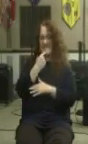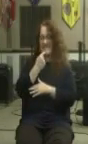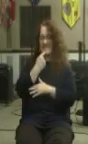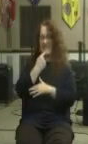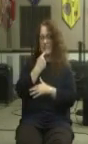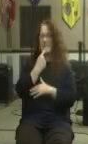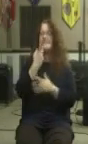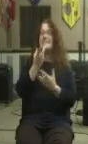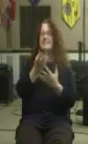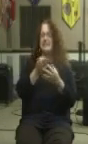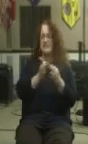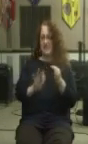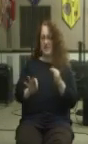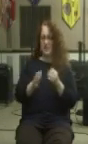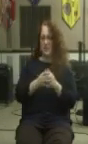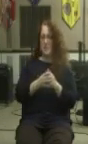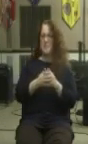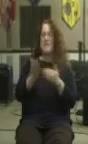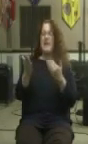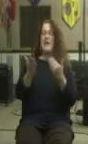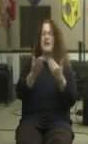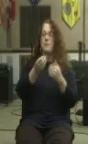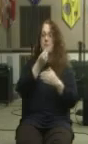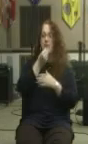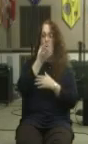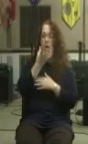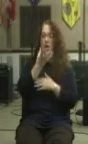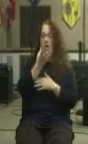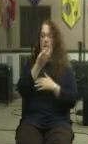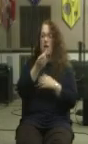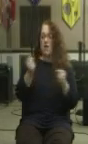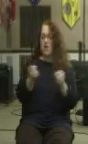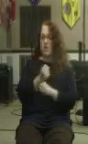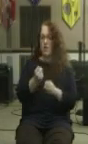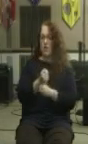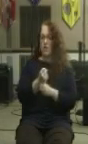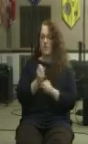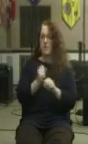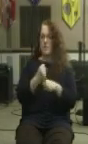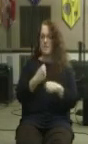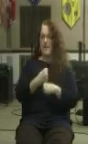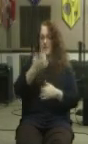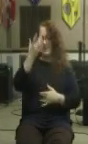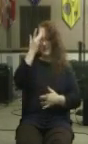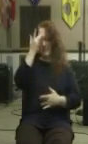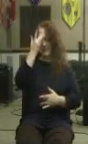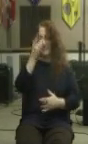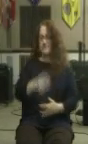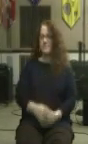What God is saying here is very simple. Be hot or cold, or else you make me sick.